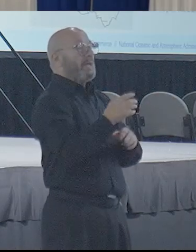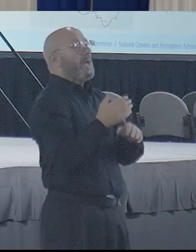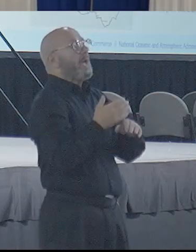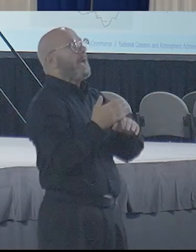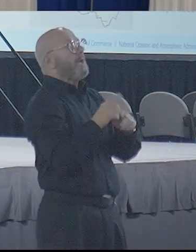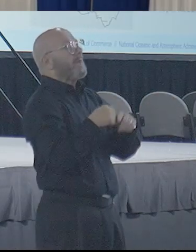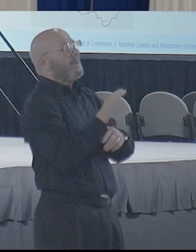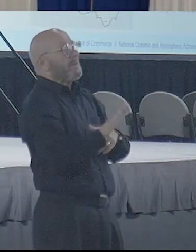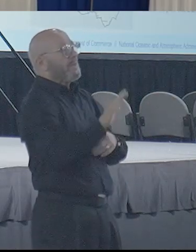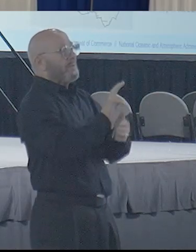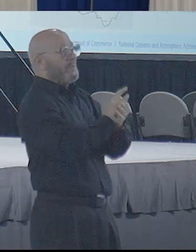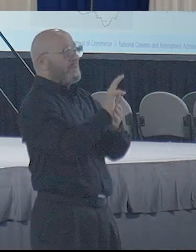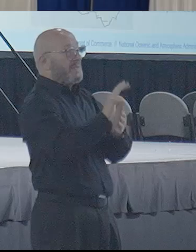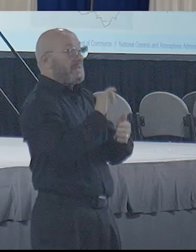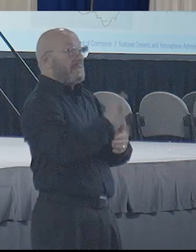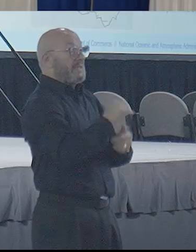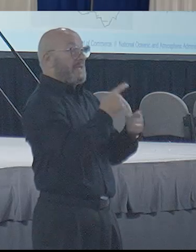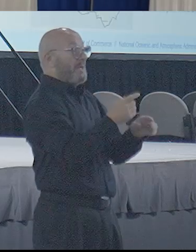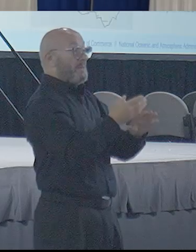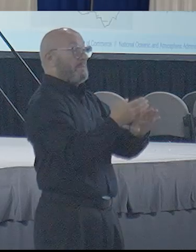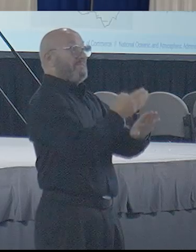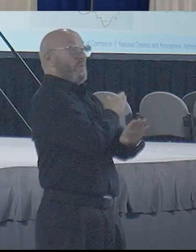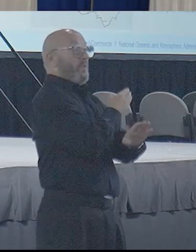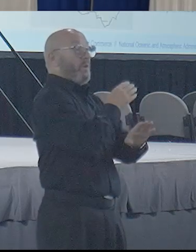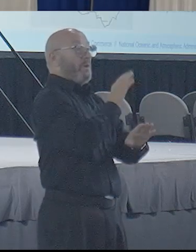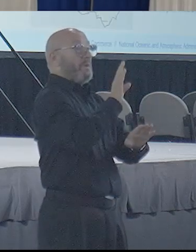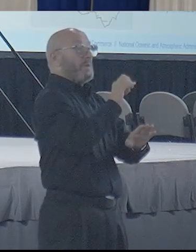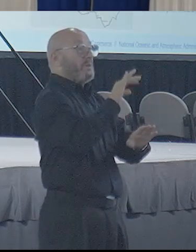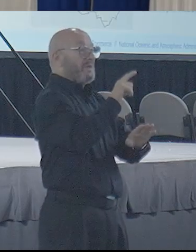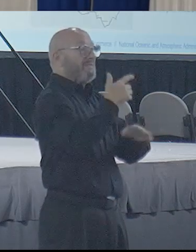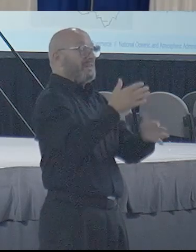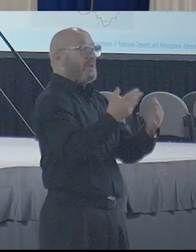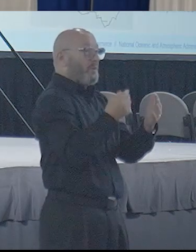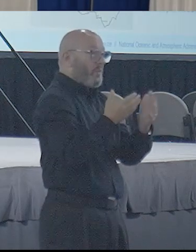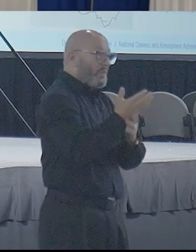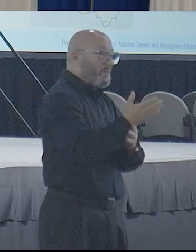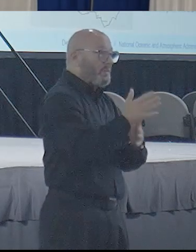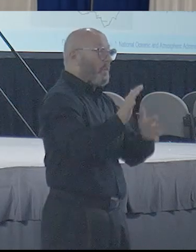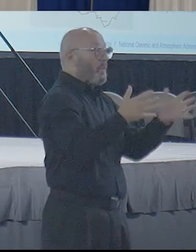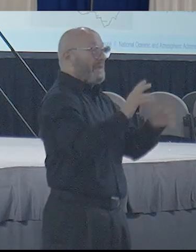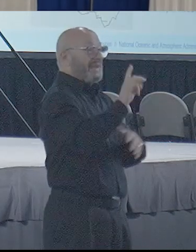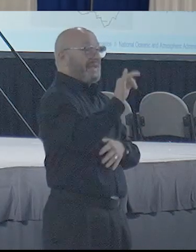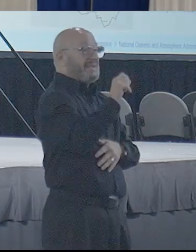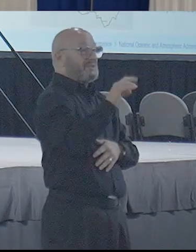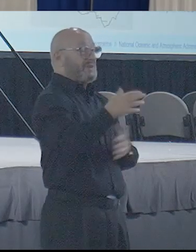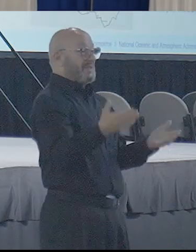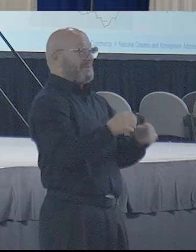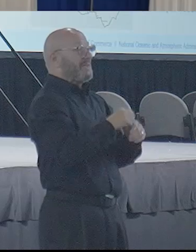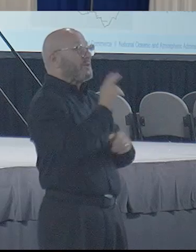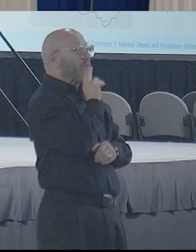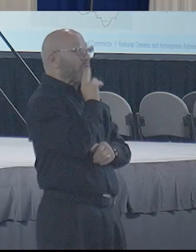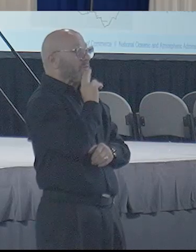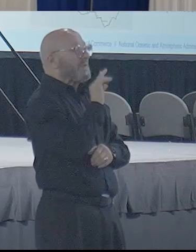minds of people even ahead of Beryl, that they had already gone through basically a disaster here, a wind disaster in the Houston metro area.